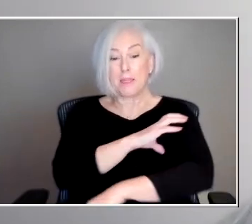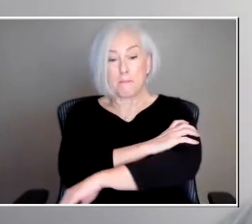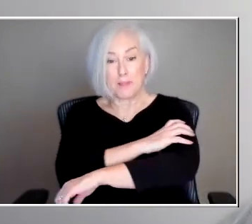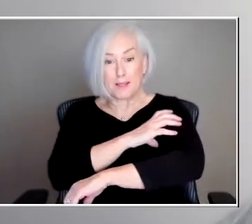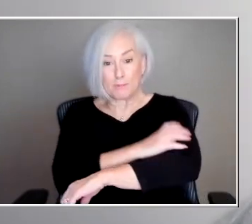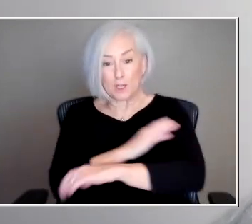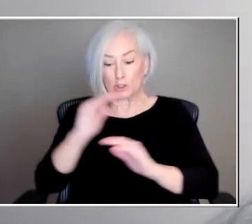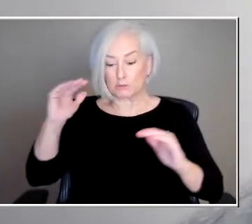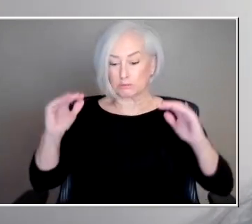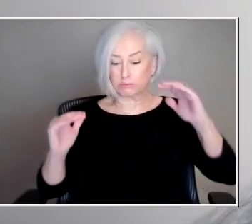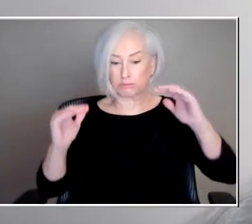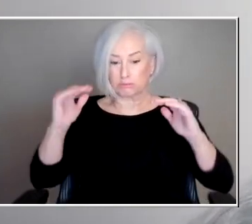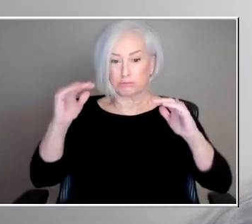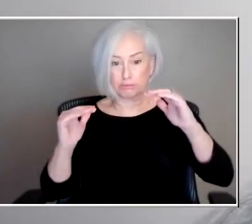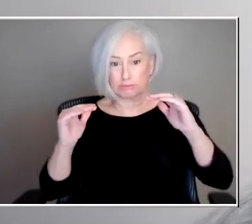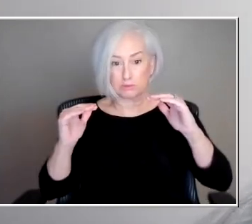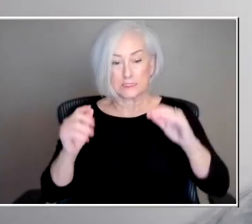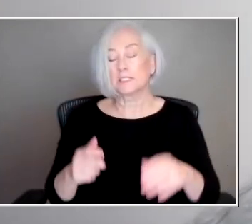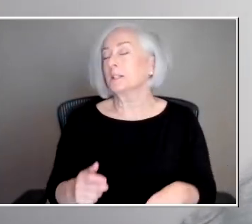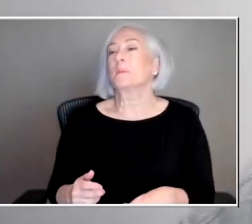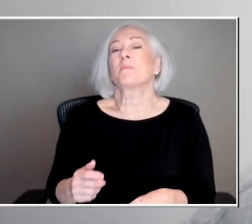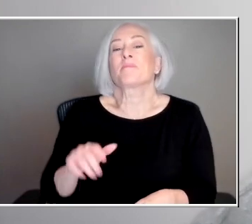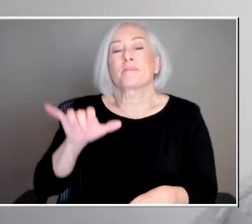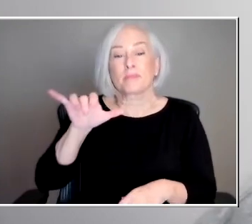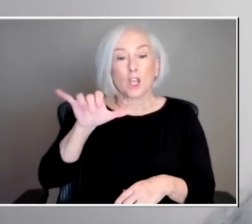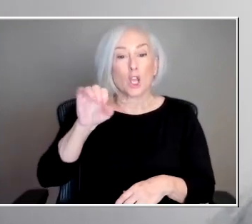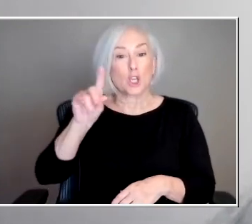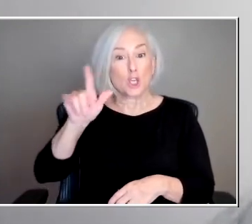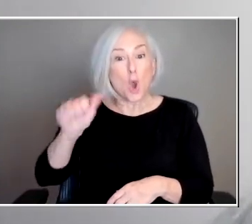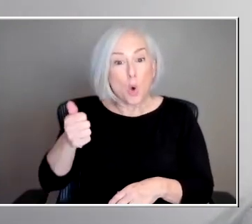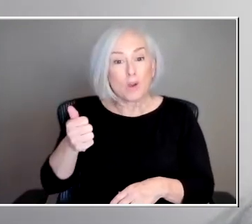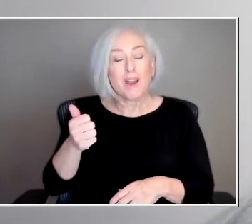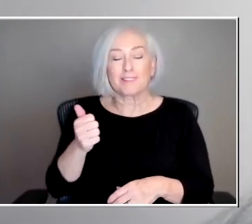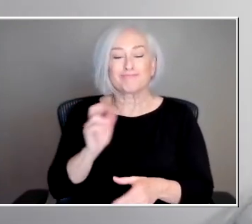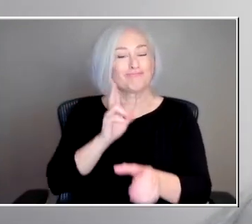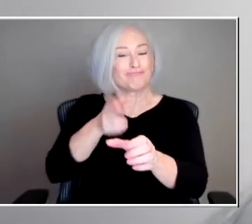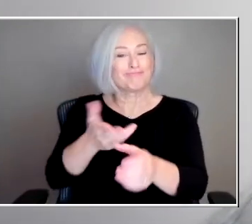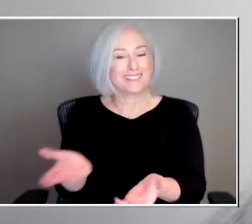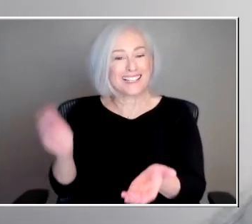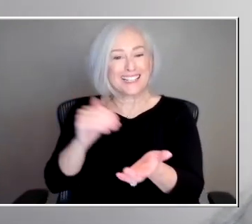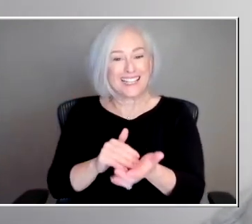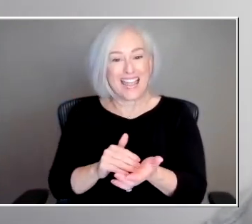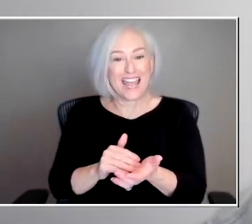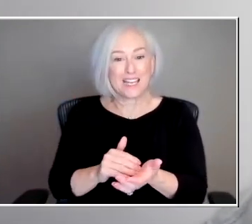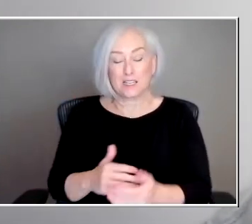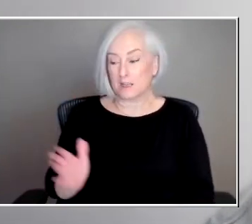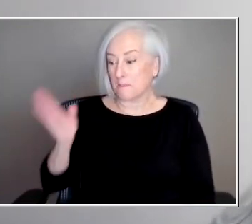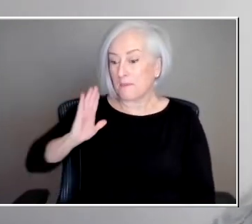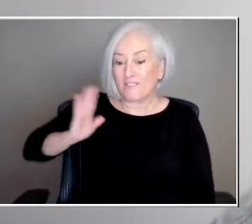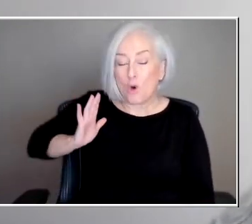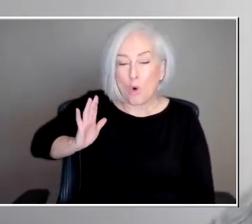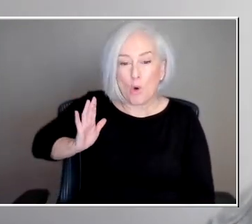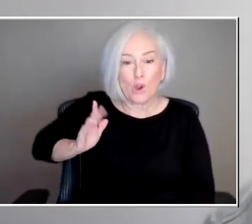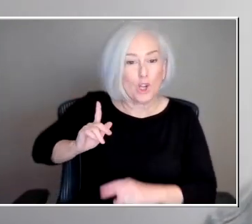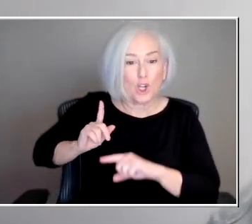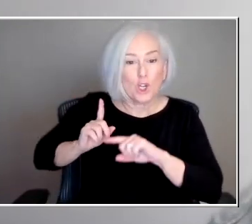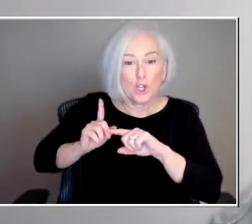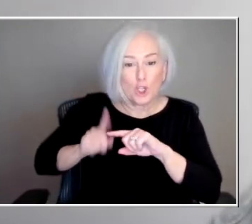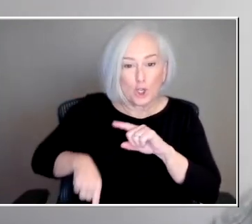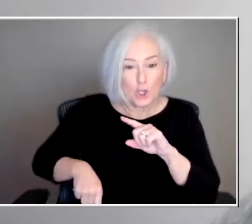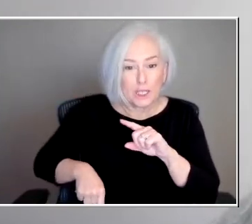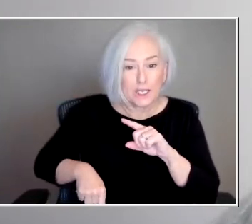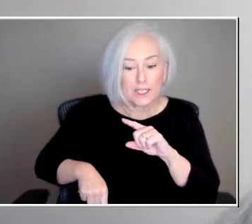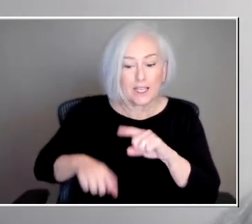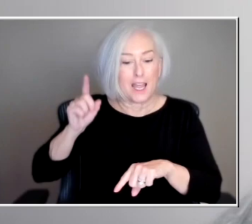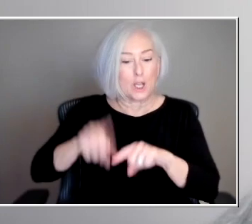yoga. That was something that initially POTS took from me because of all the positional changes. I couldn't do it without passing out. And